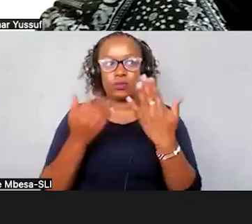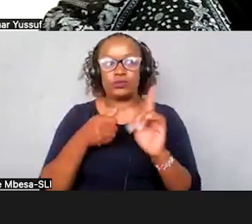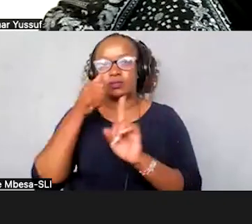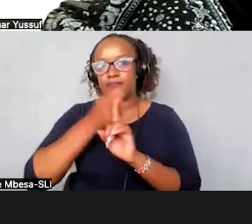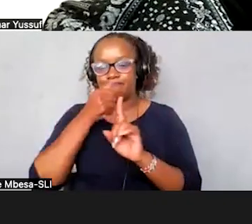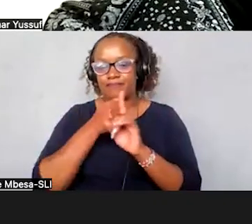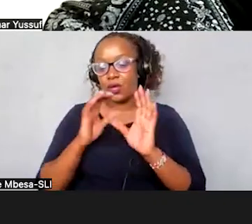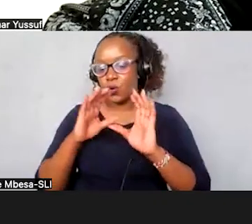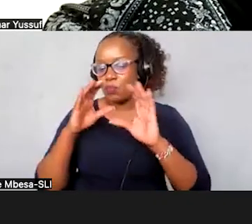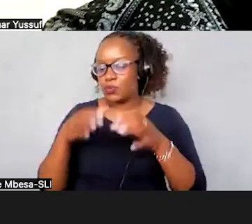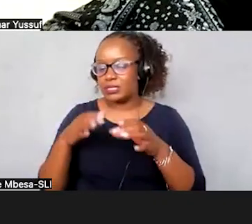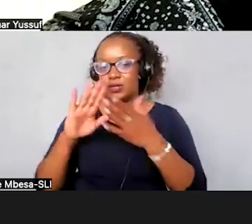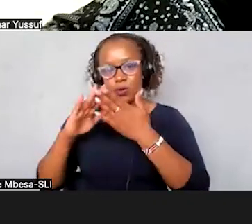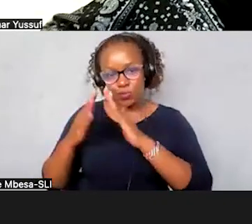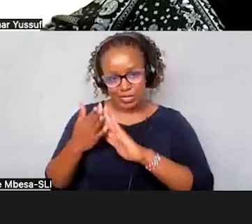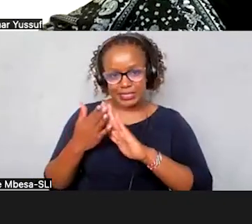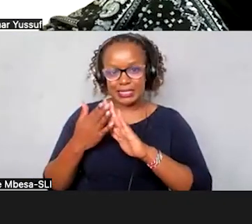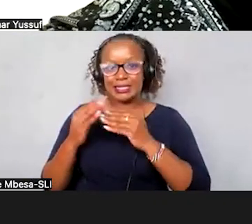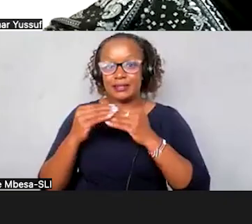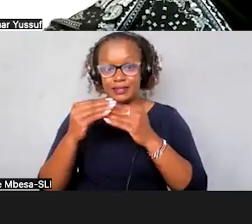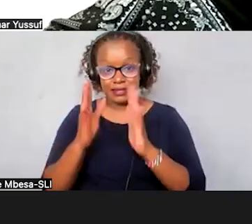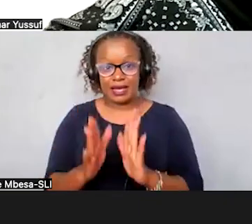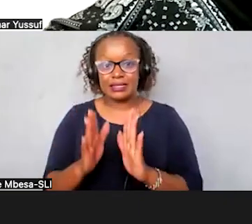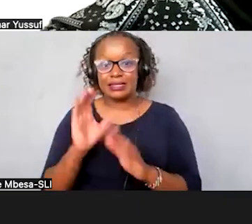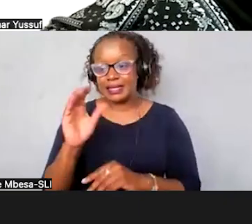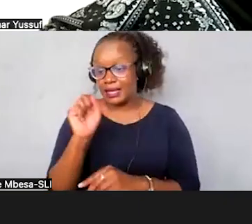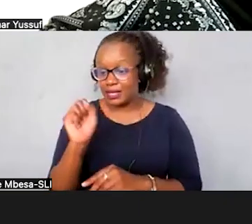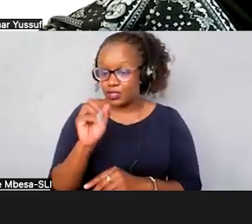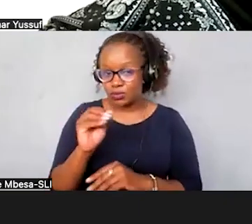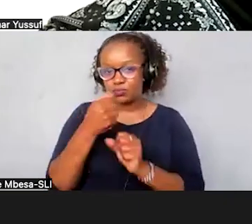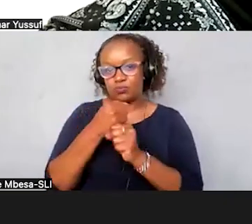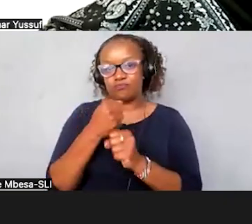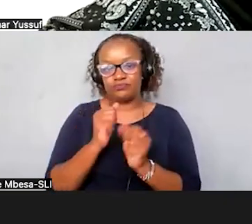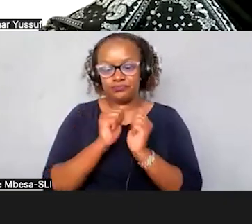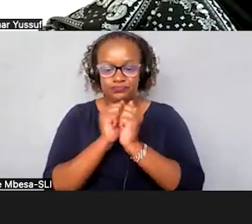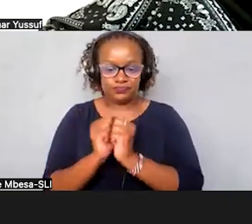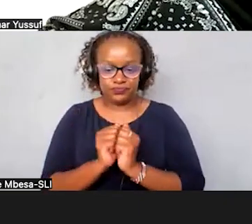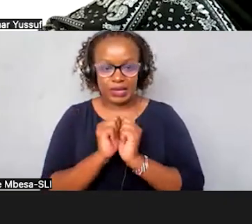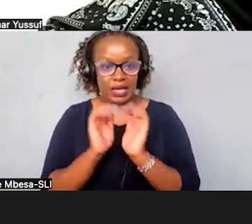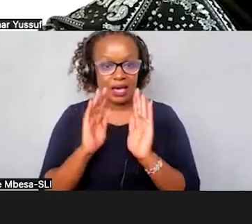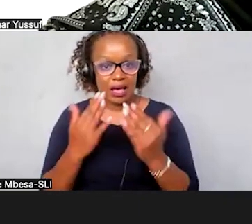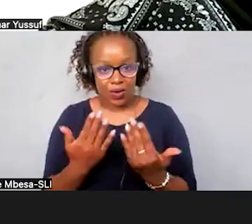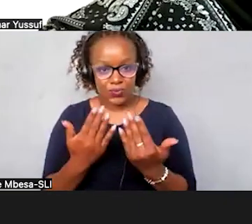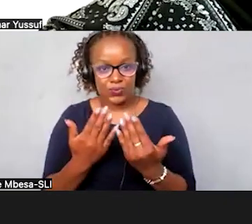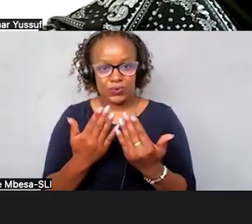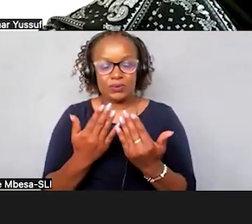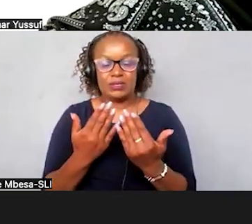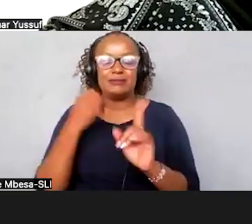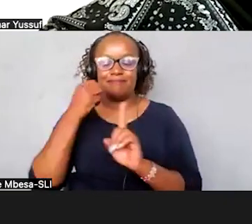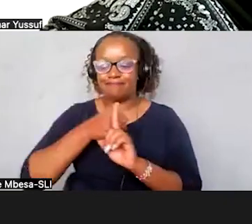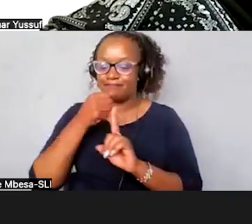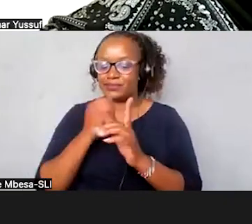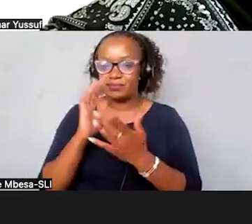and partners are working together collaboratively to achieve milestones, sustain momentum in the efforts to eliminate